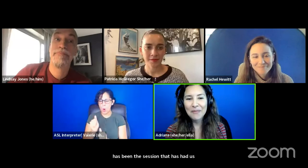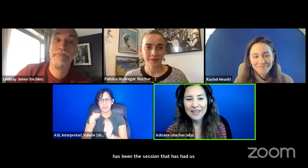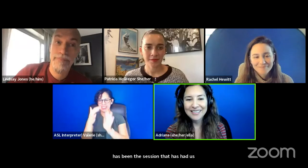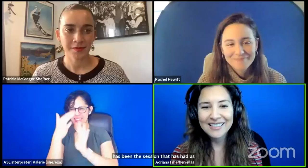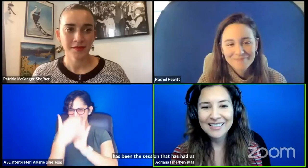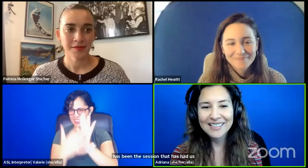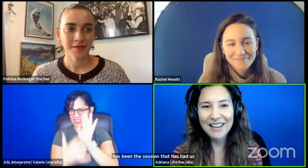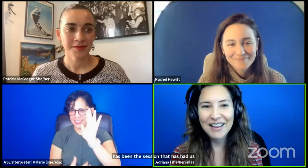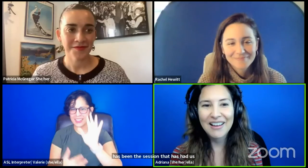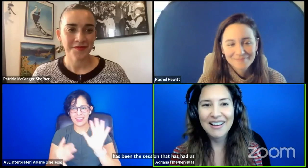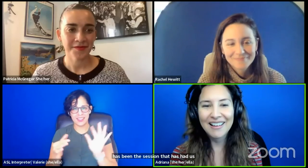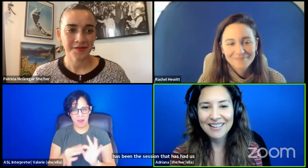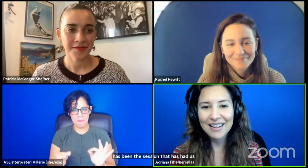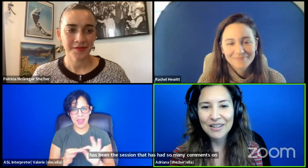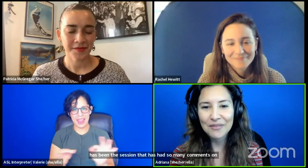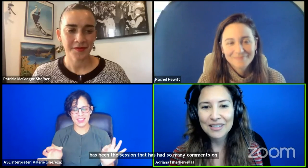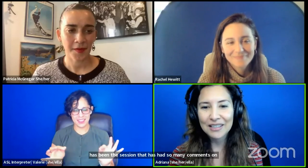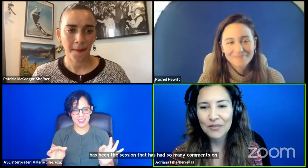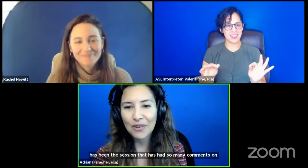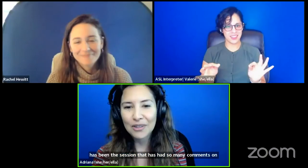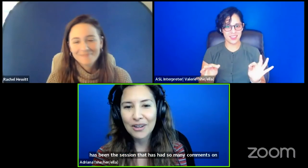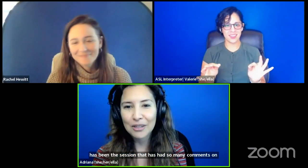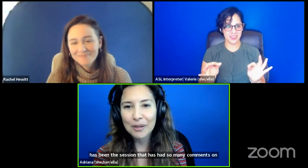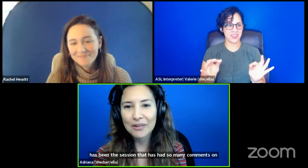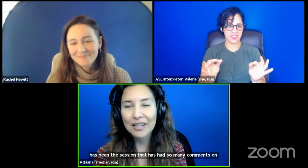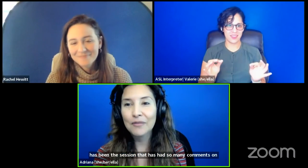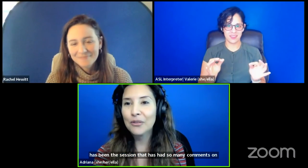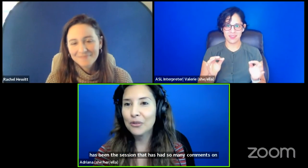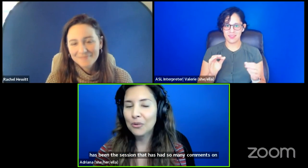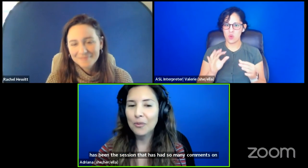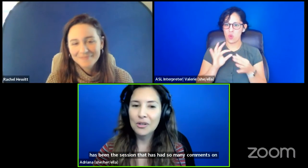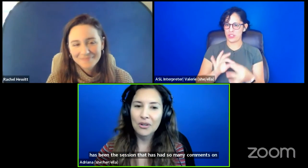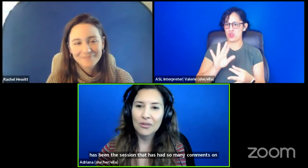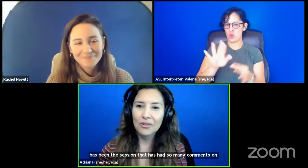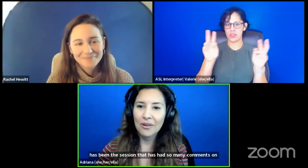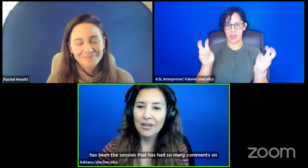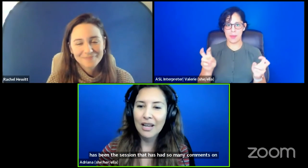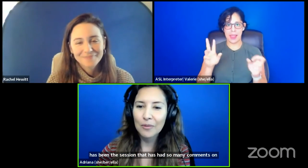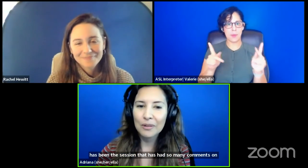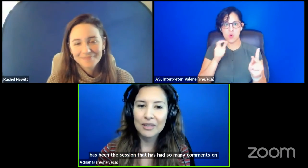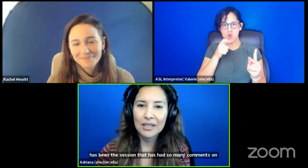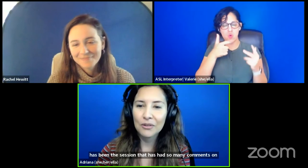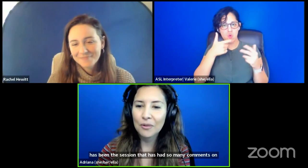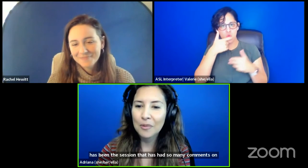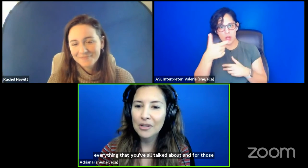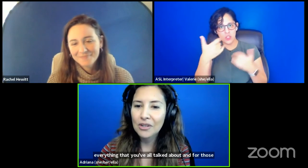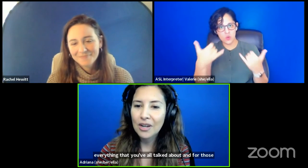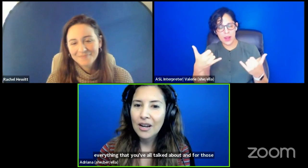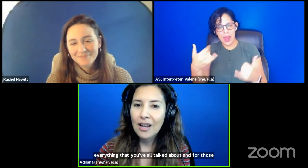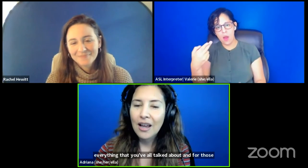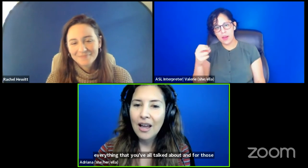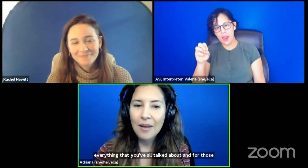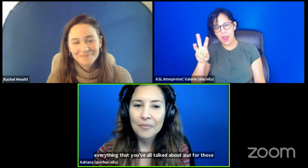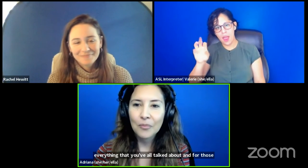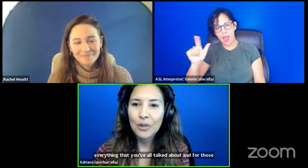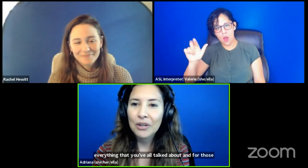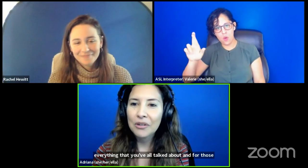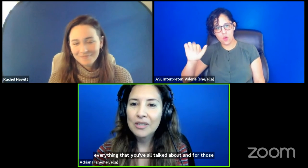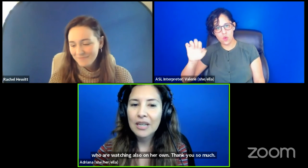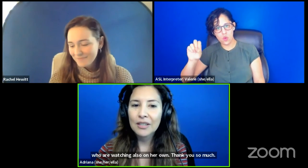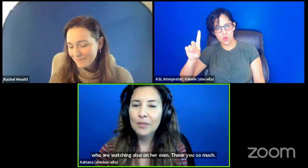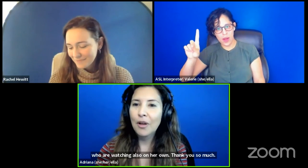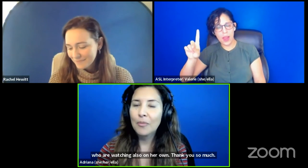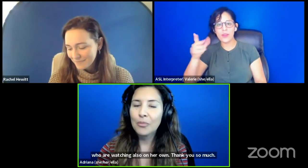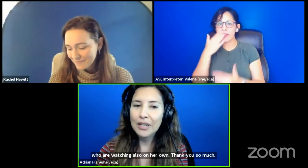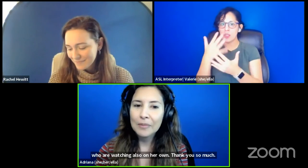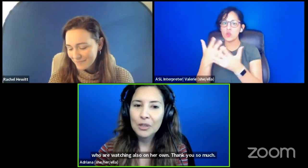many comments on everything that you've all talked about. And for those who are watching also on HowRound, thank you so much. We are